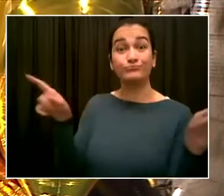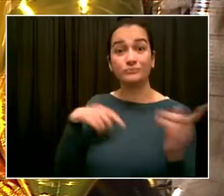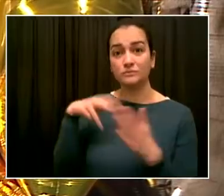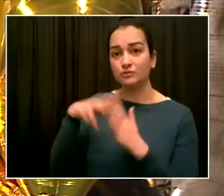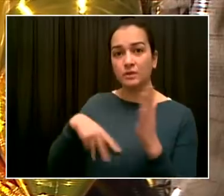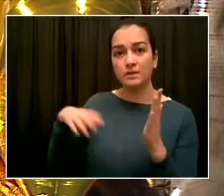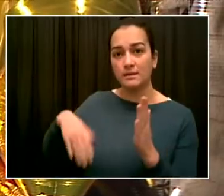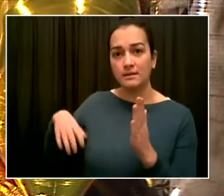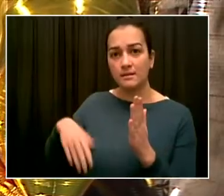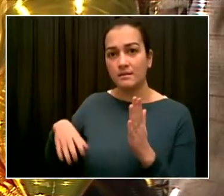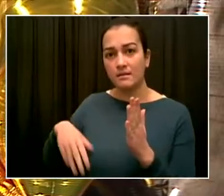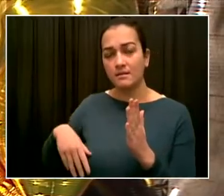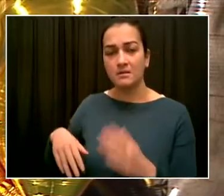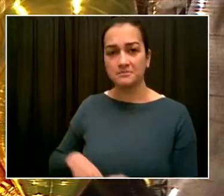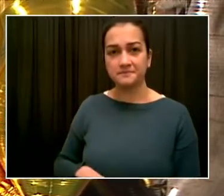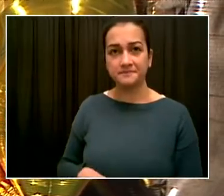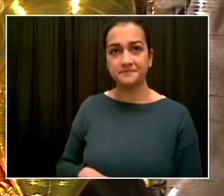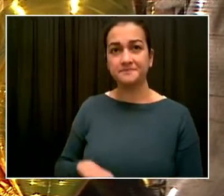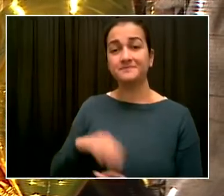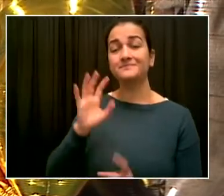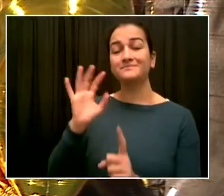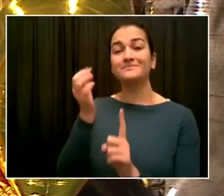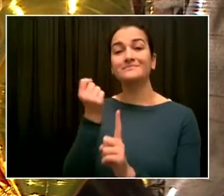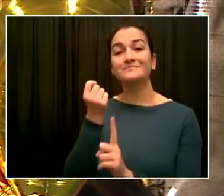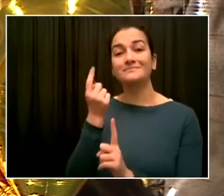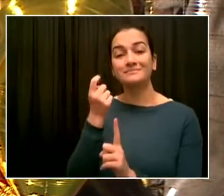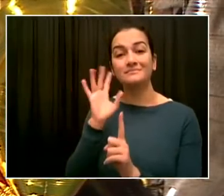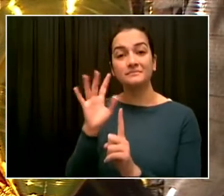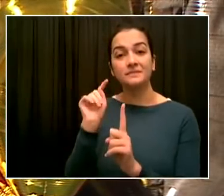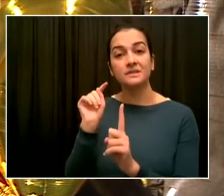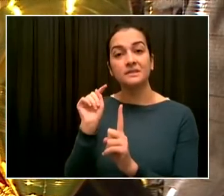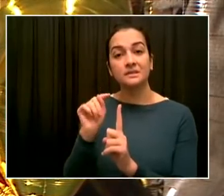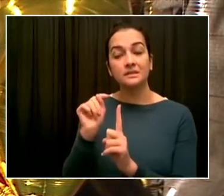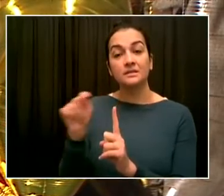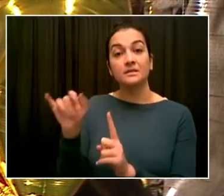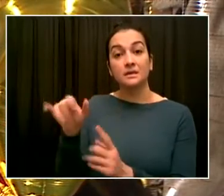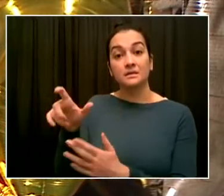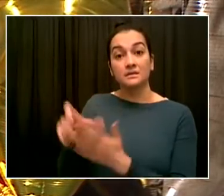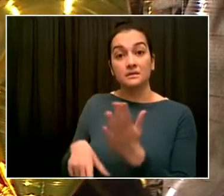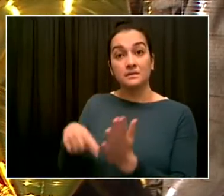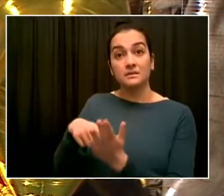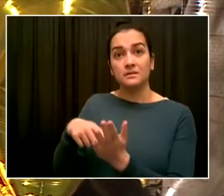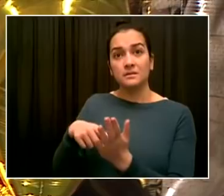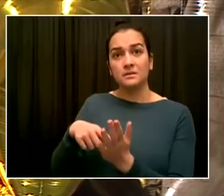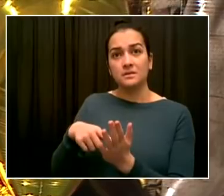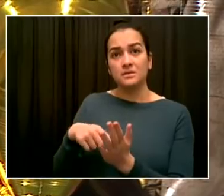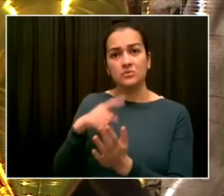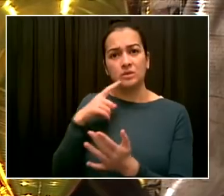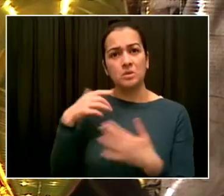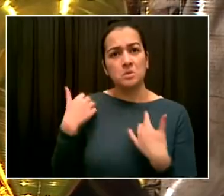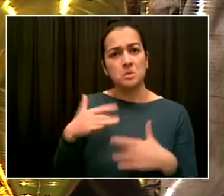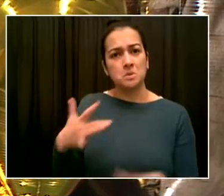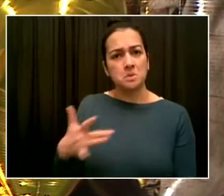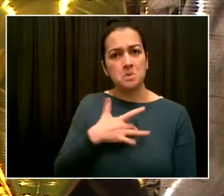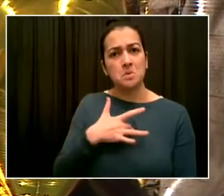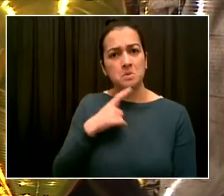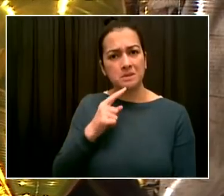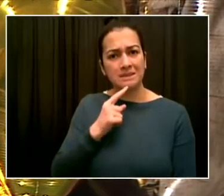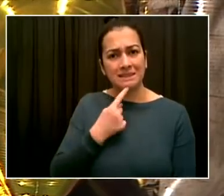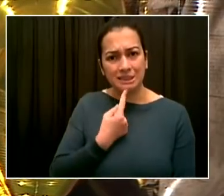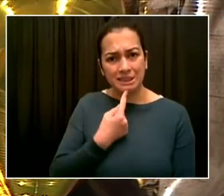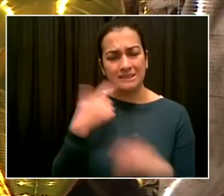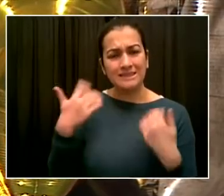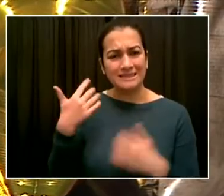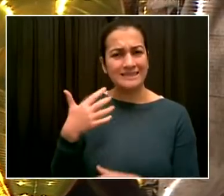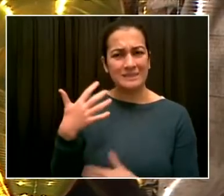troubling. It's things we knew something about before, we know more about now. It's troubling across the board. And it